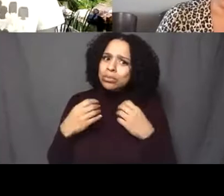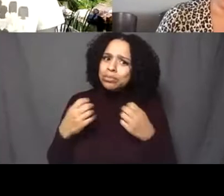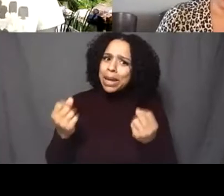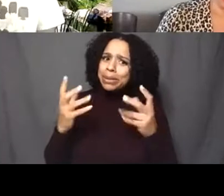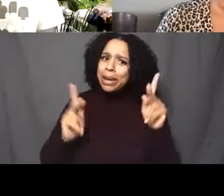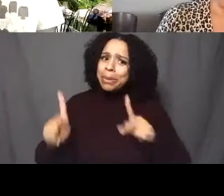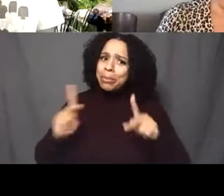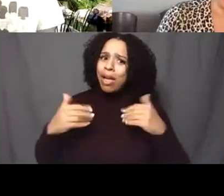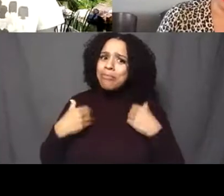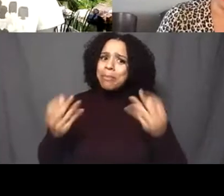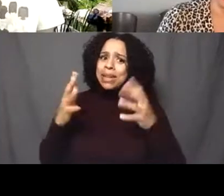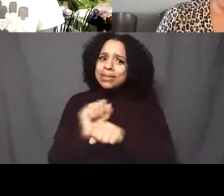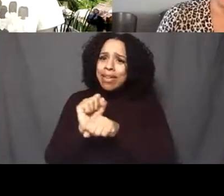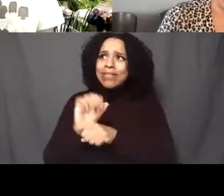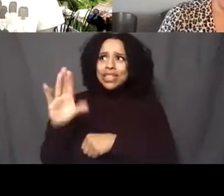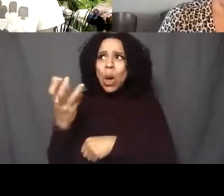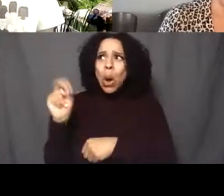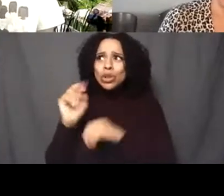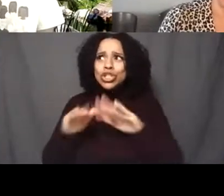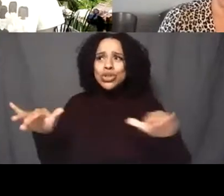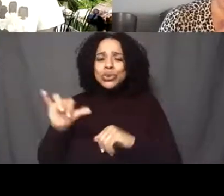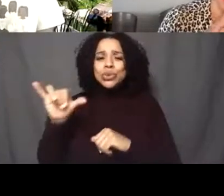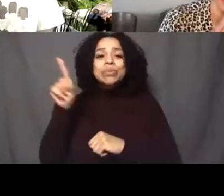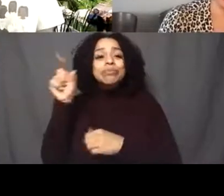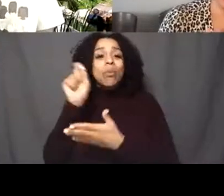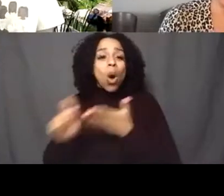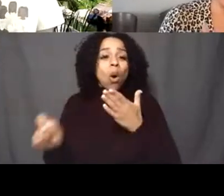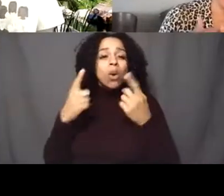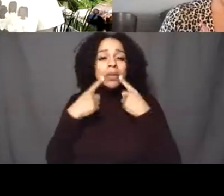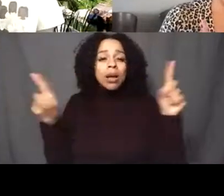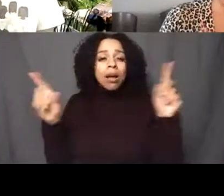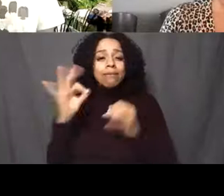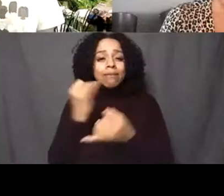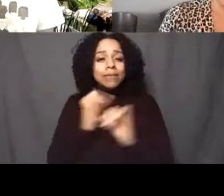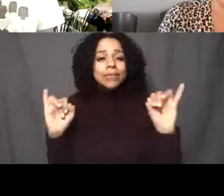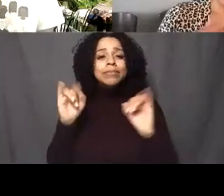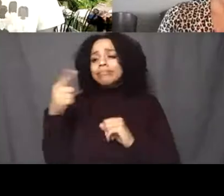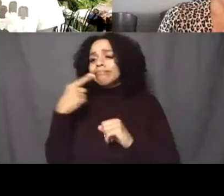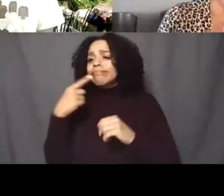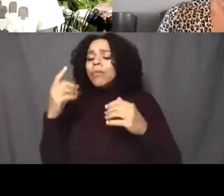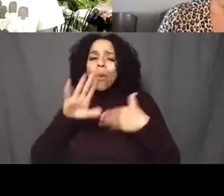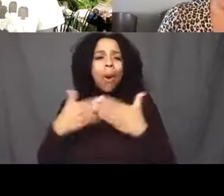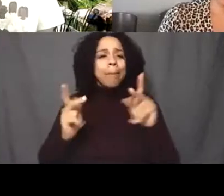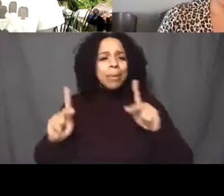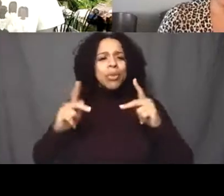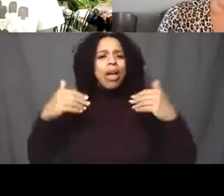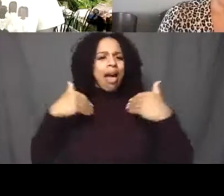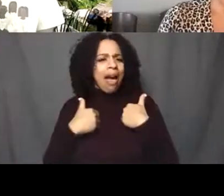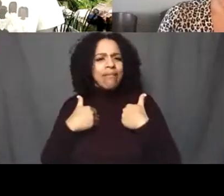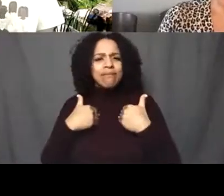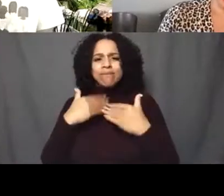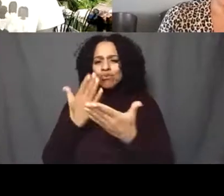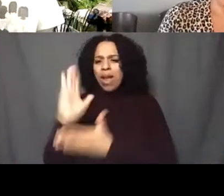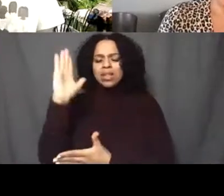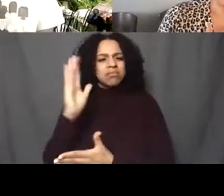to be self-evident. All men are created equal, endowed by the Creator with inalienable rights, that those words were majestic. And